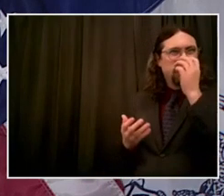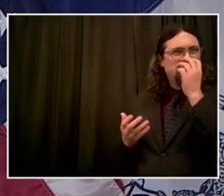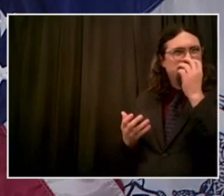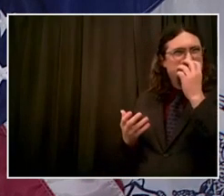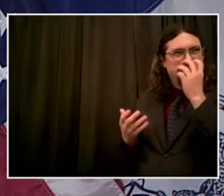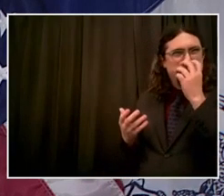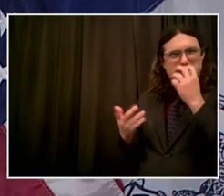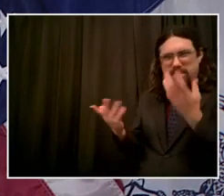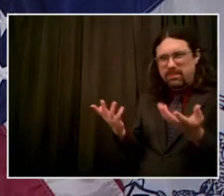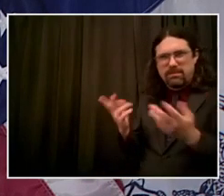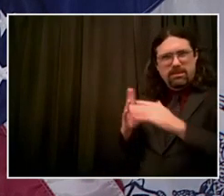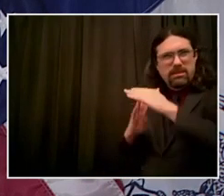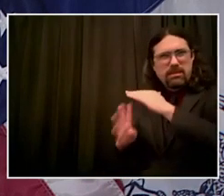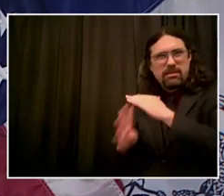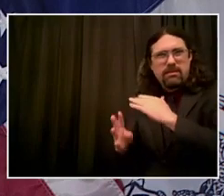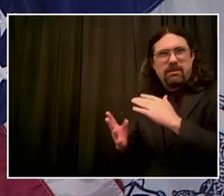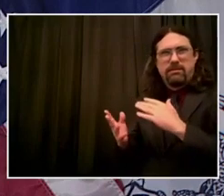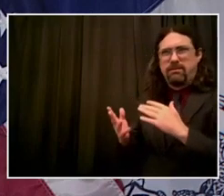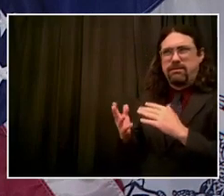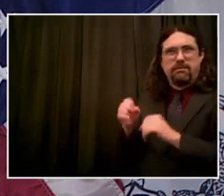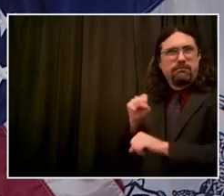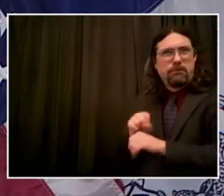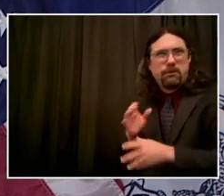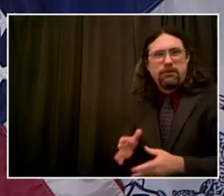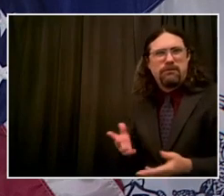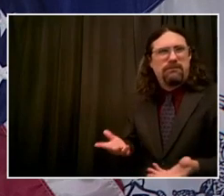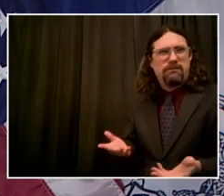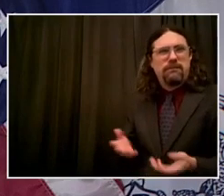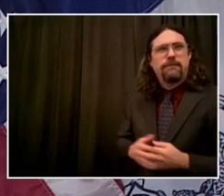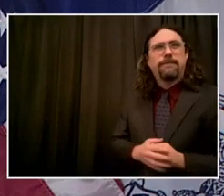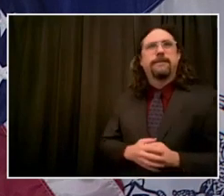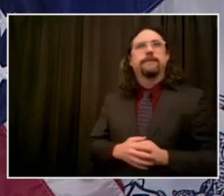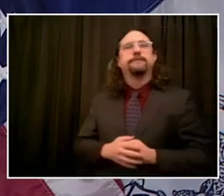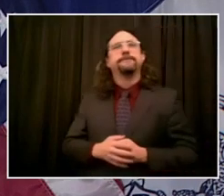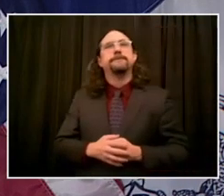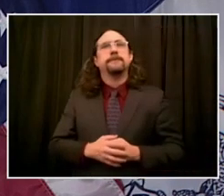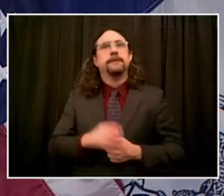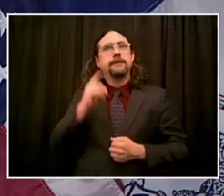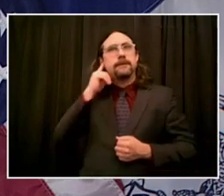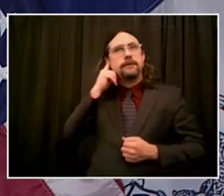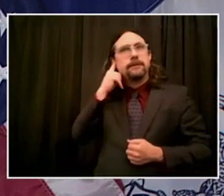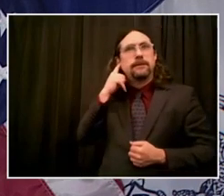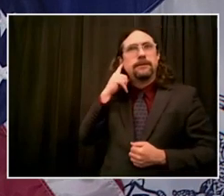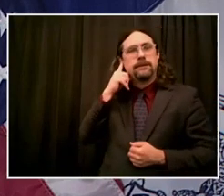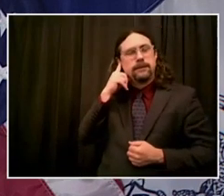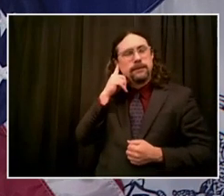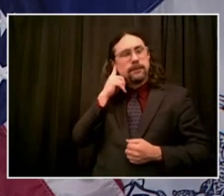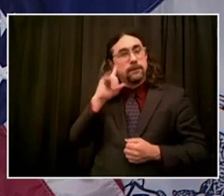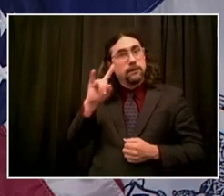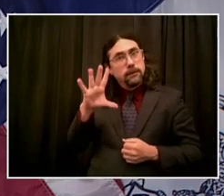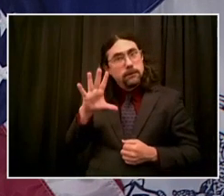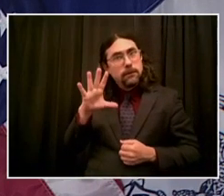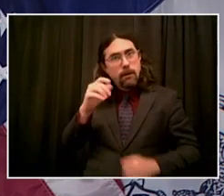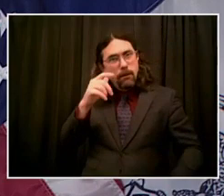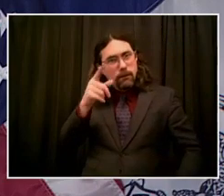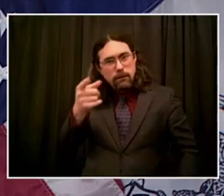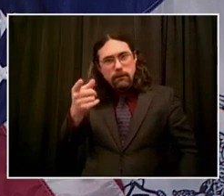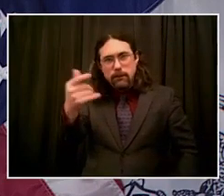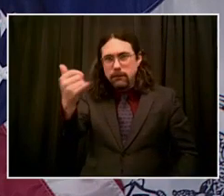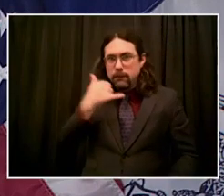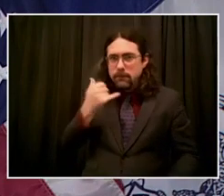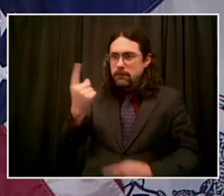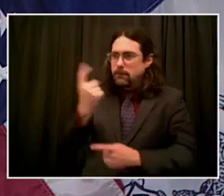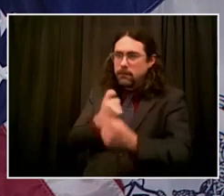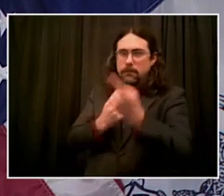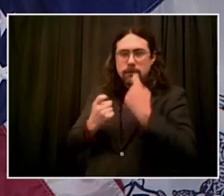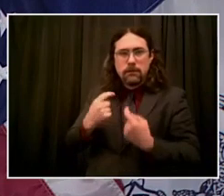the overwhelming, like extraordinary majority are doing exactly the right thing and are